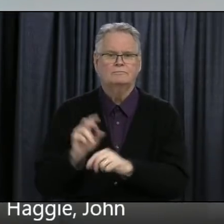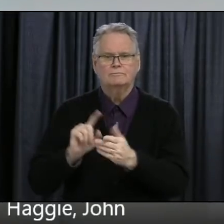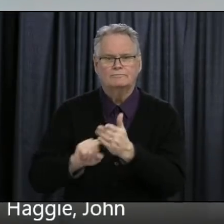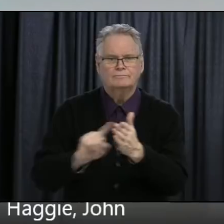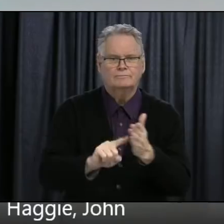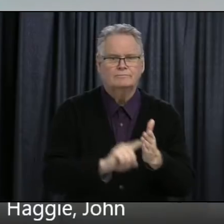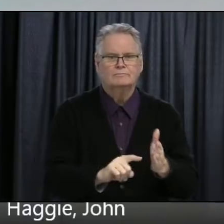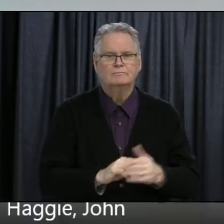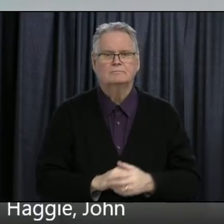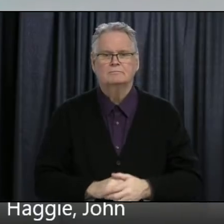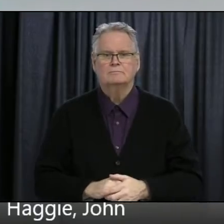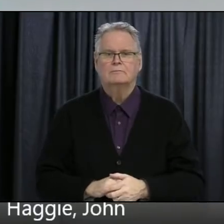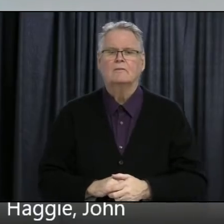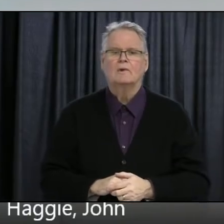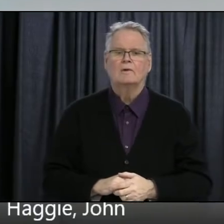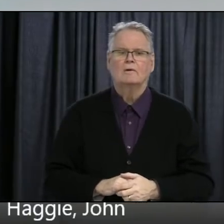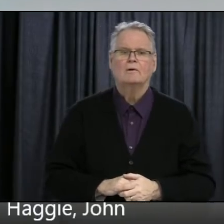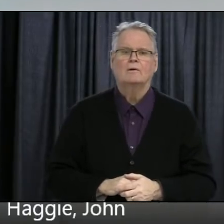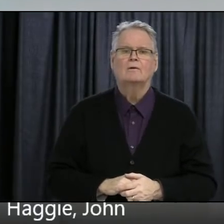but I'd have to go back and check.